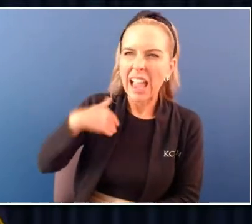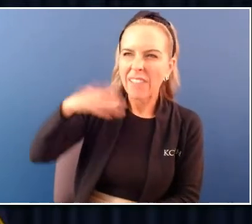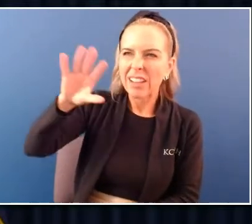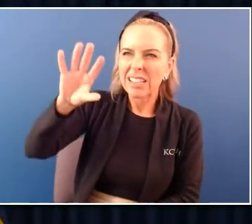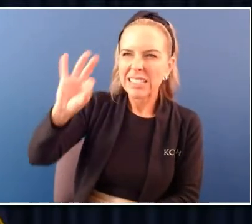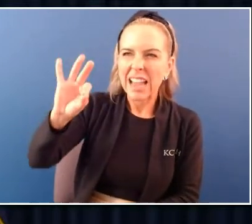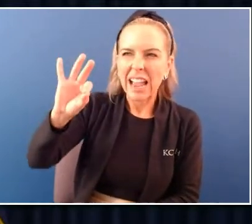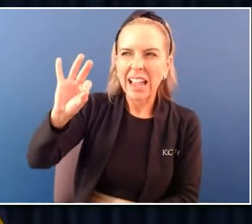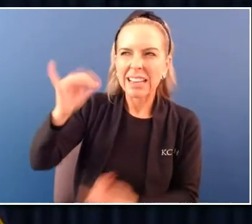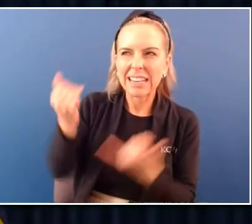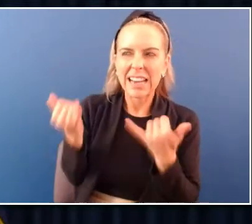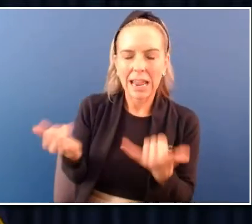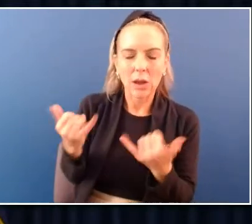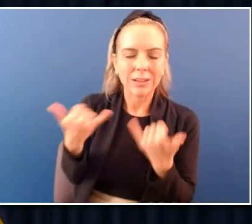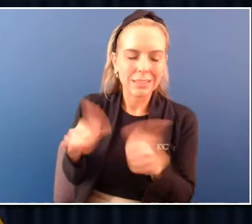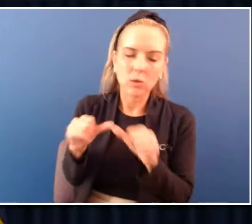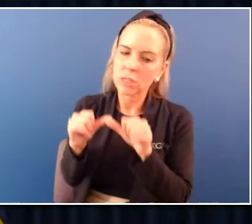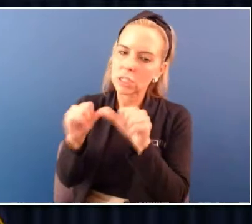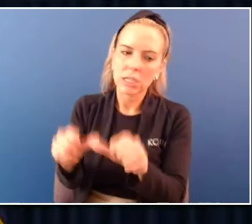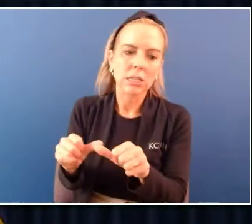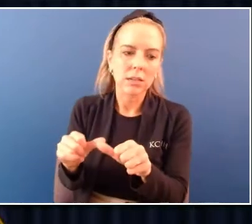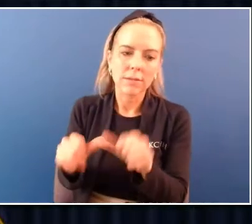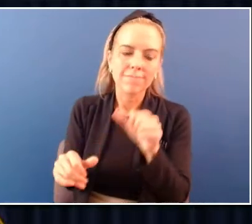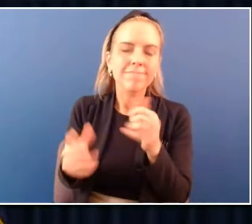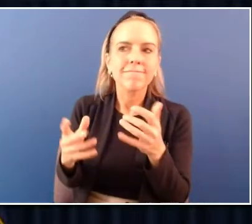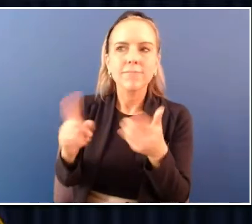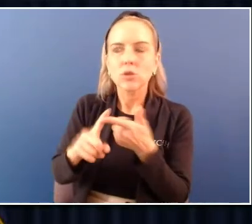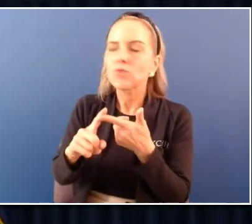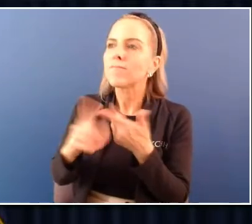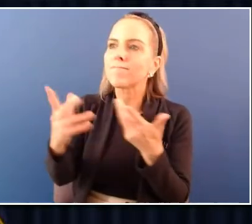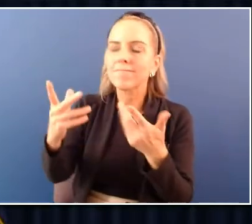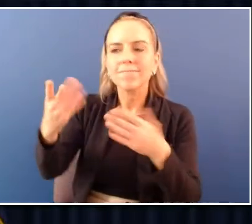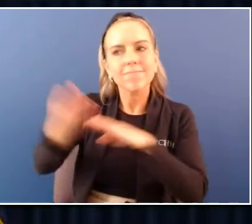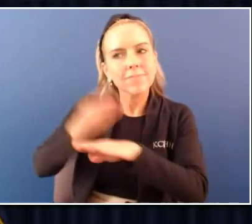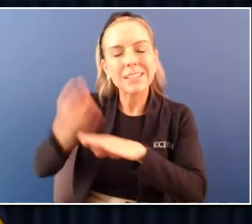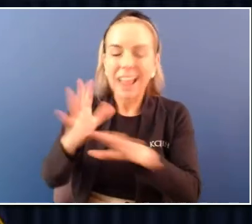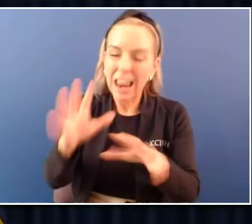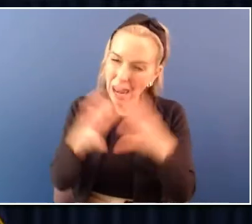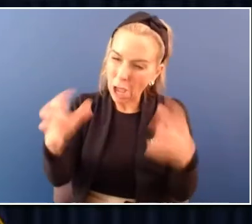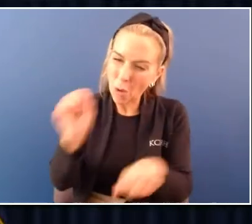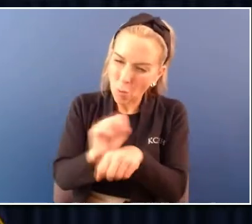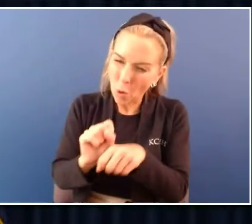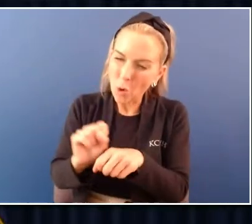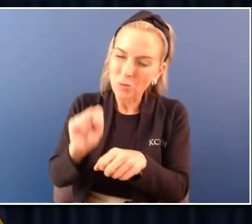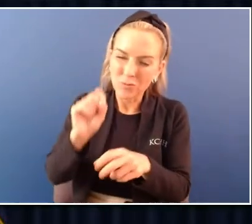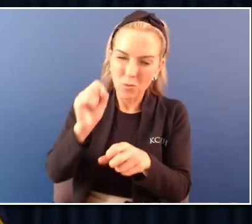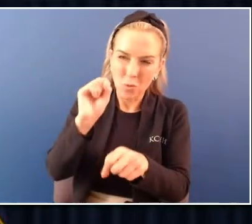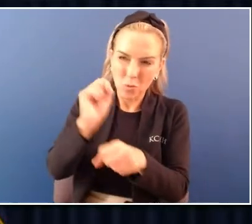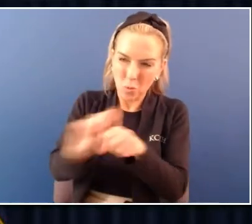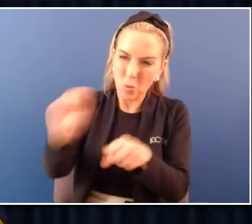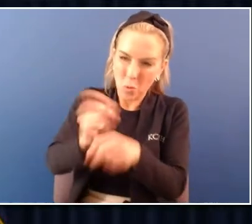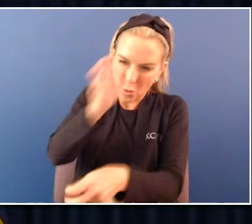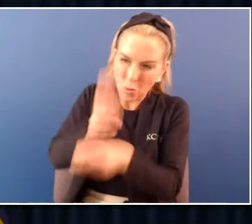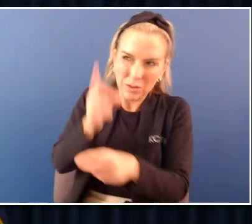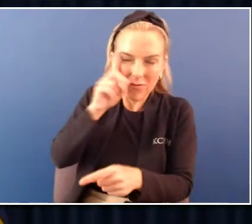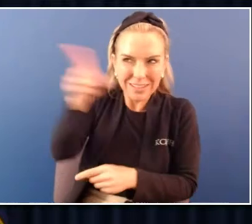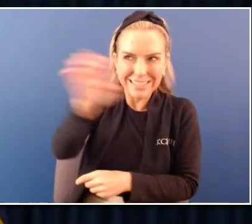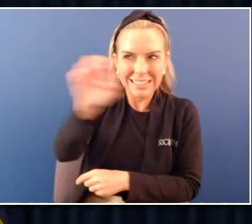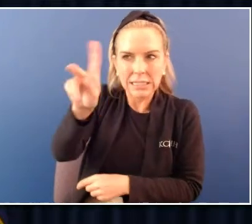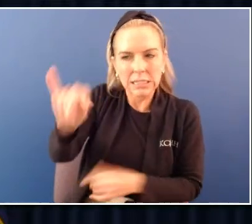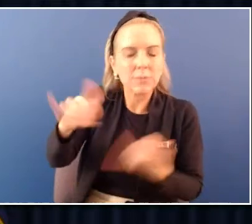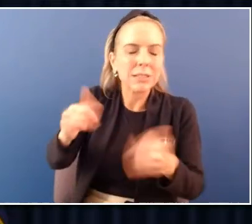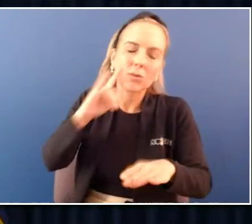knowing we've got to continue to find more. So listen, we have a lot more work to do in Eastern Kentucky. This is a rebuild that's going to take